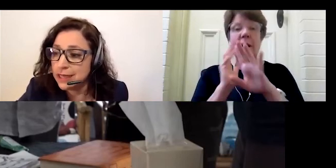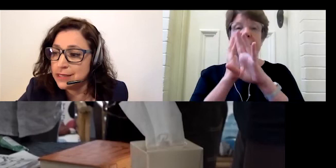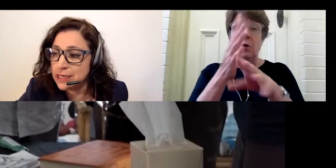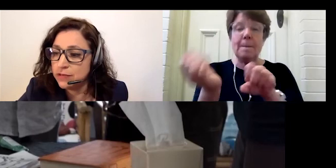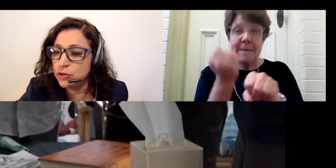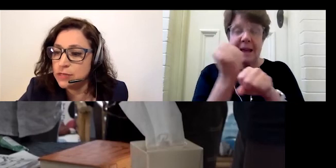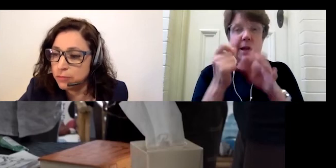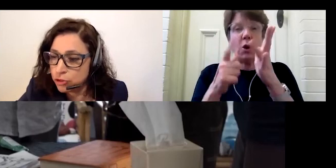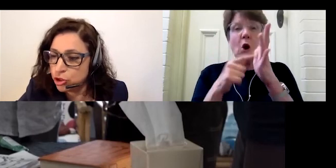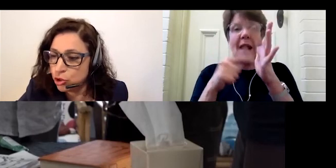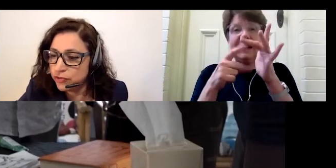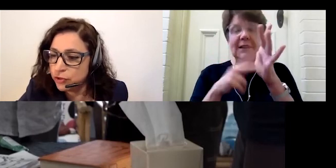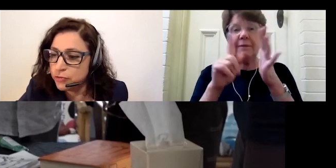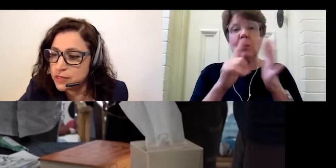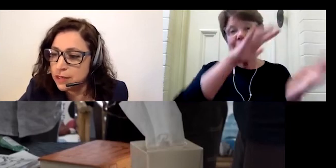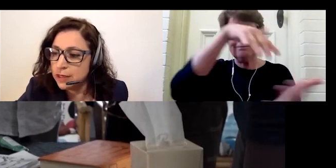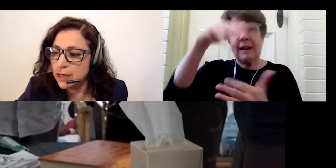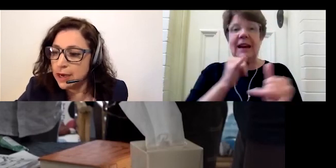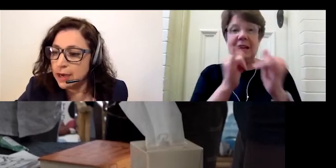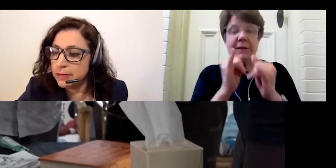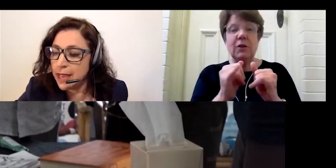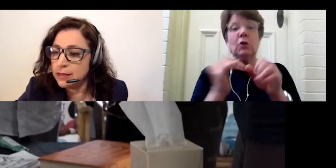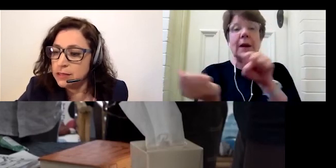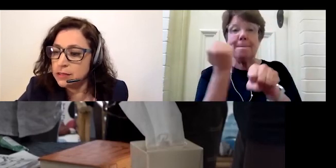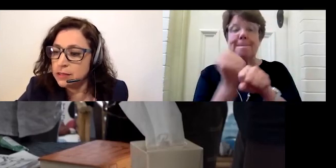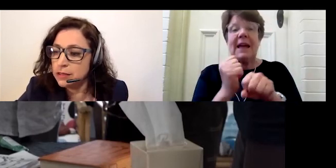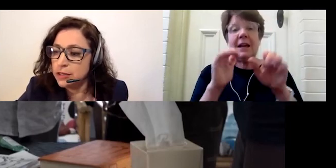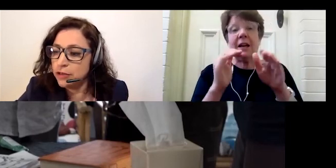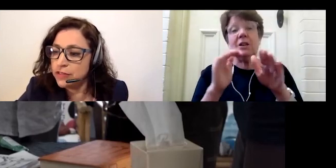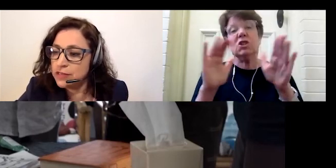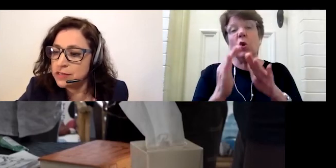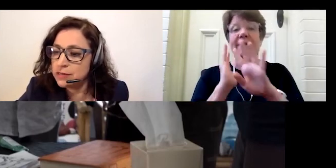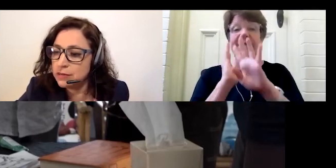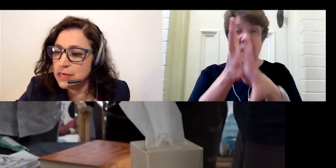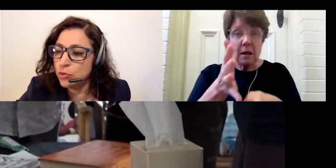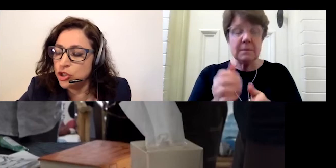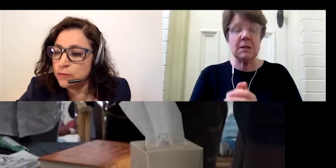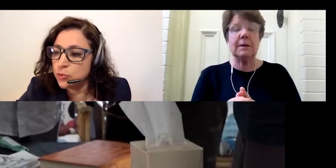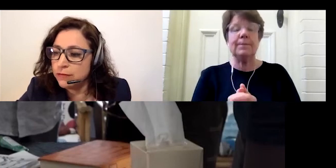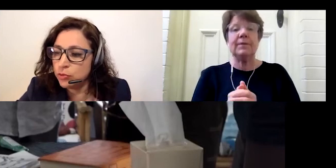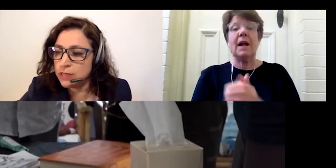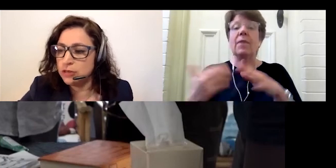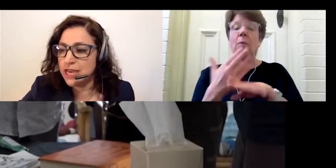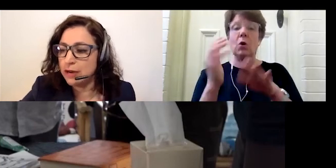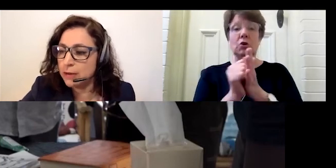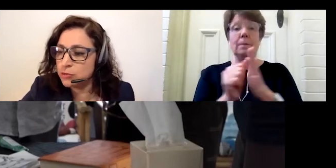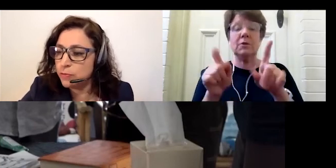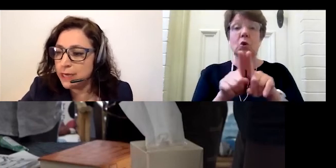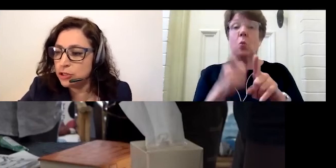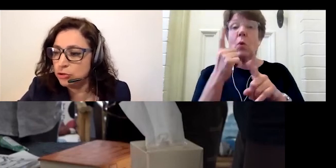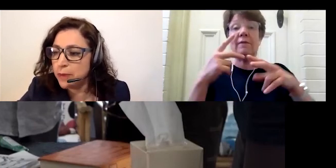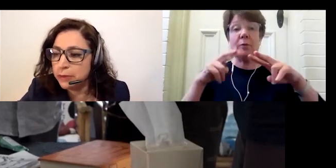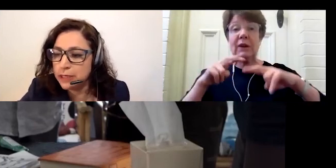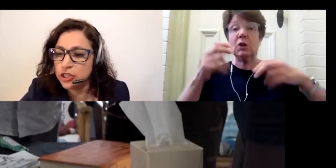to collect interviews and produce short films. And, for these workshops, one of the research outcomes will